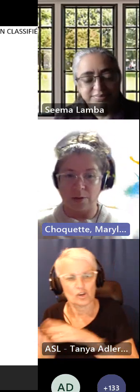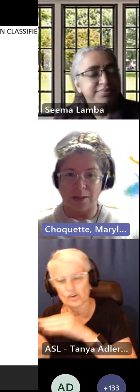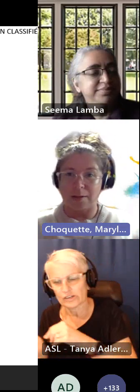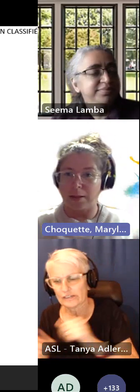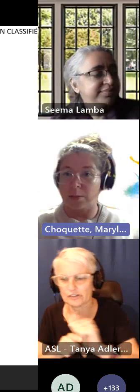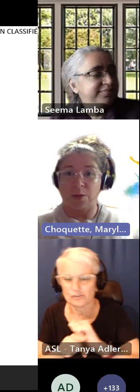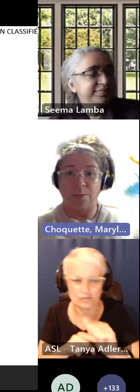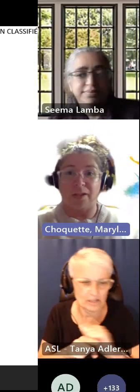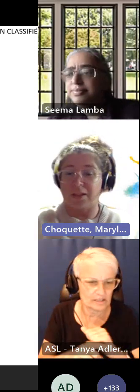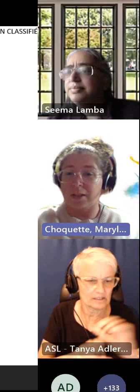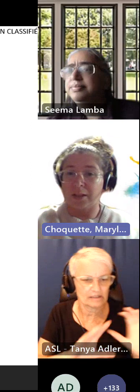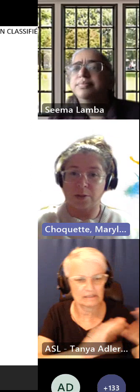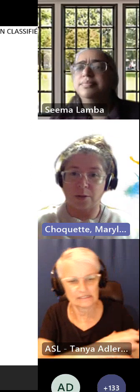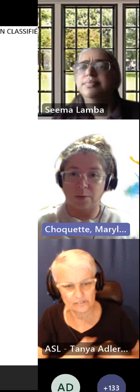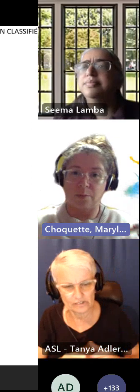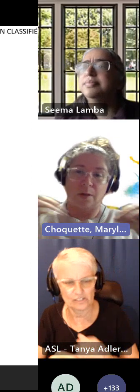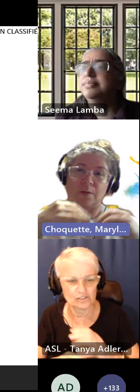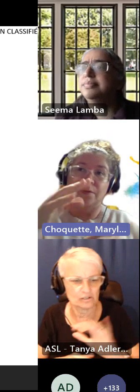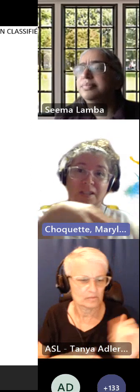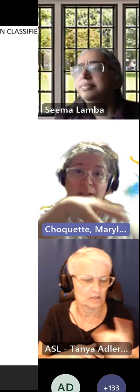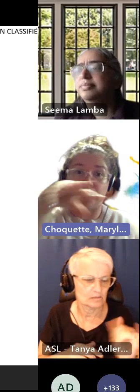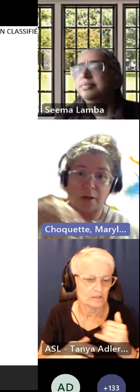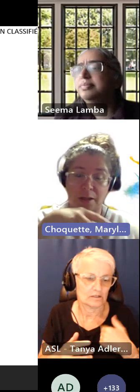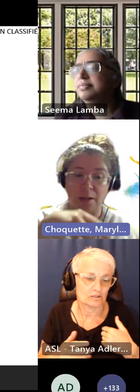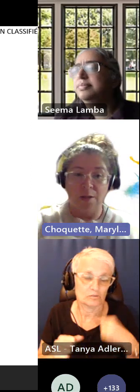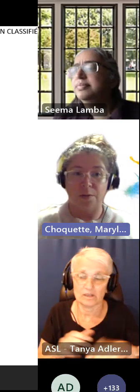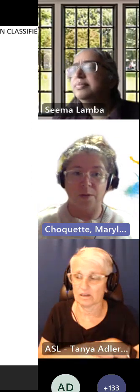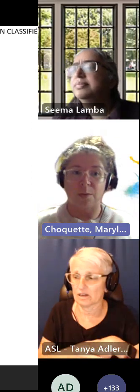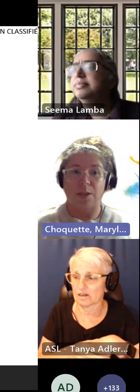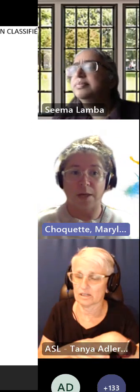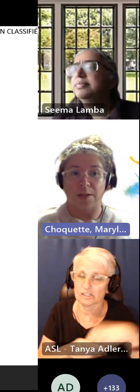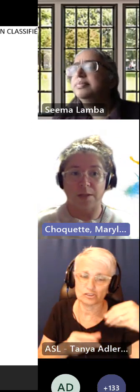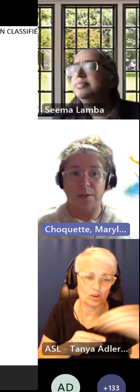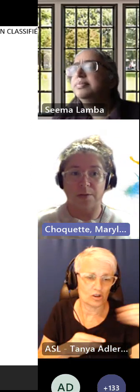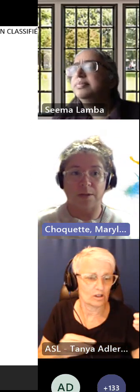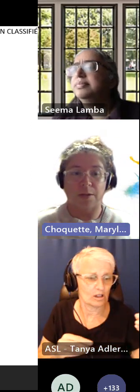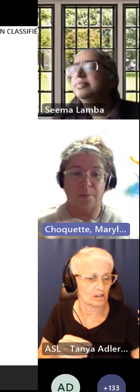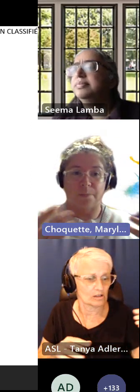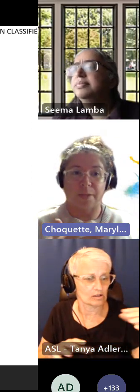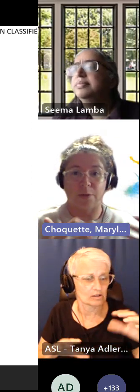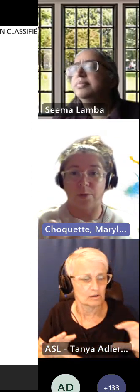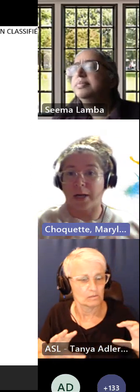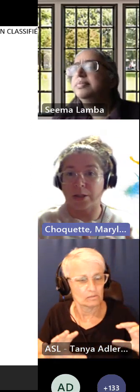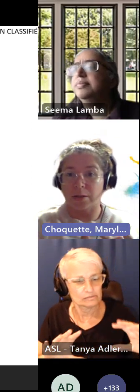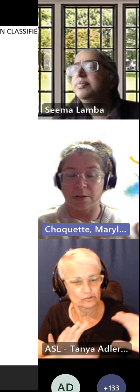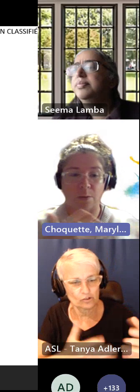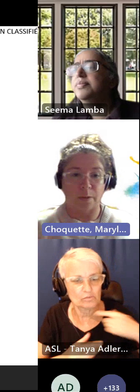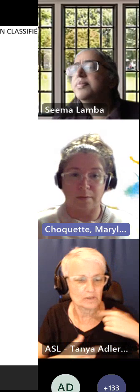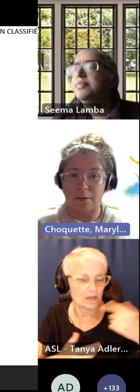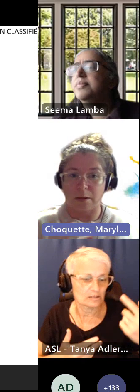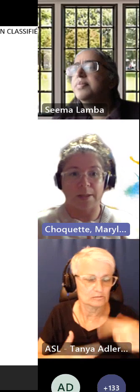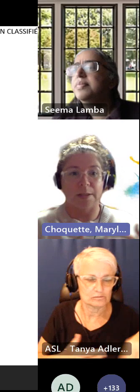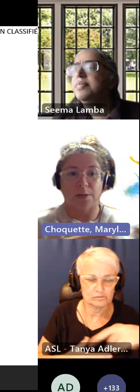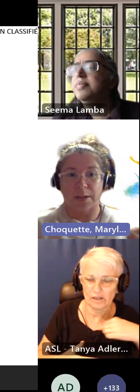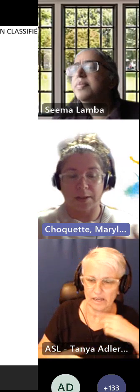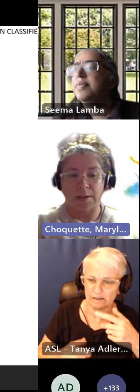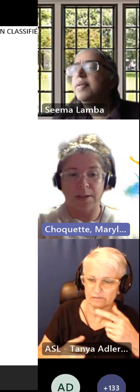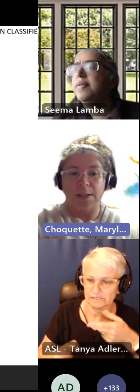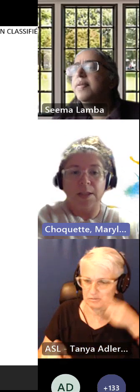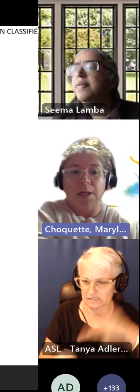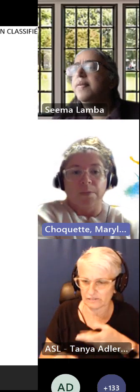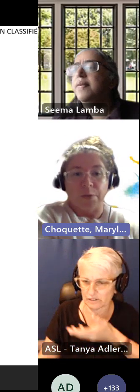classification, look at them. It could be even an external facing party. So somebody who has a specific interaction with